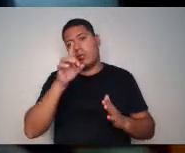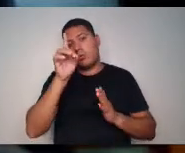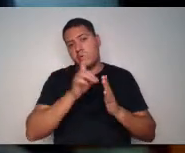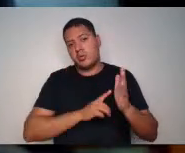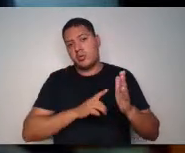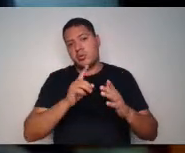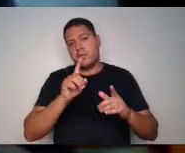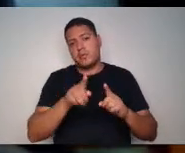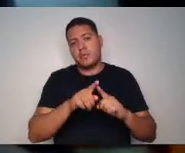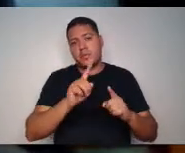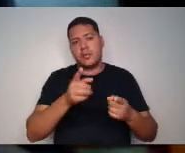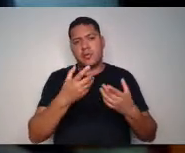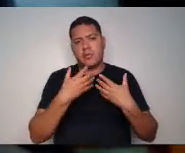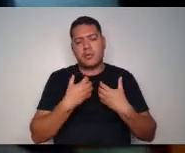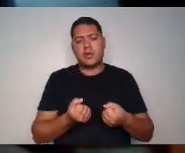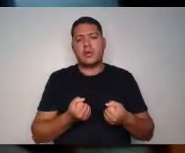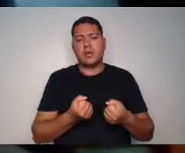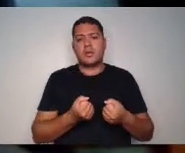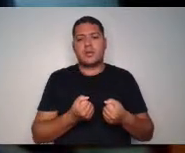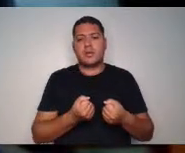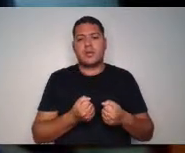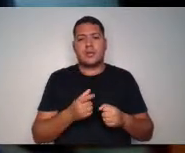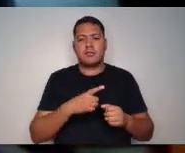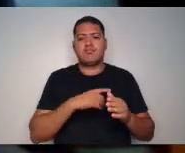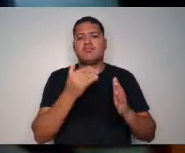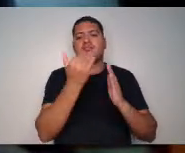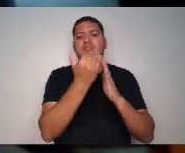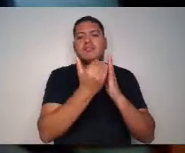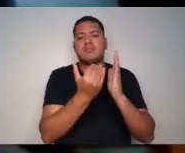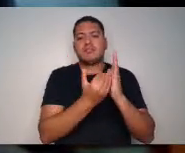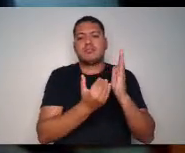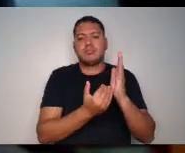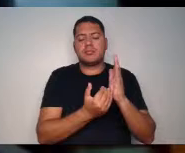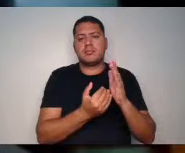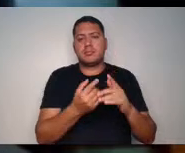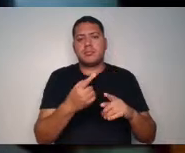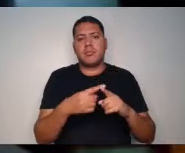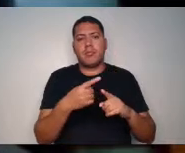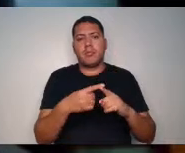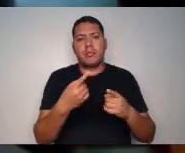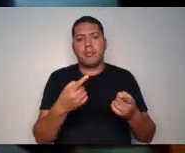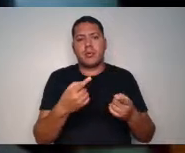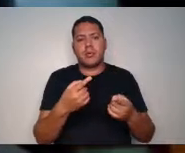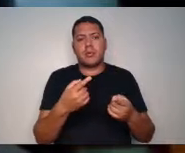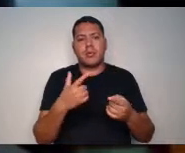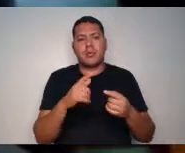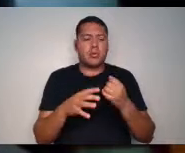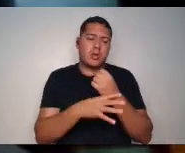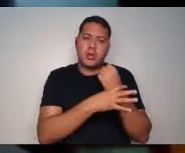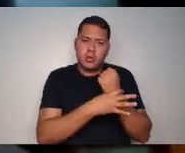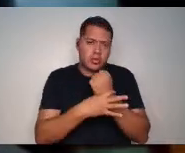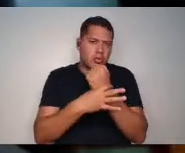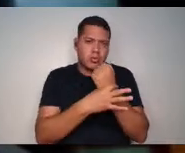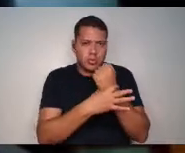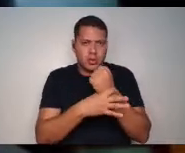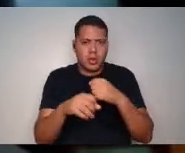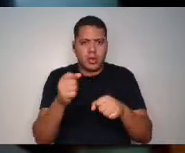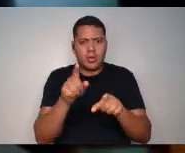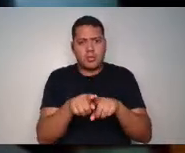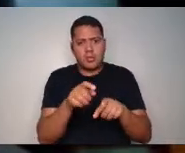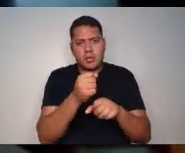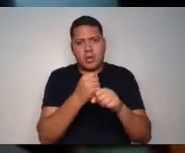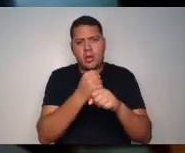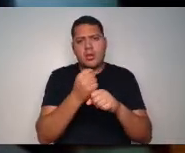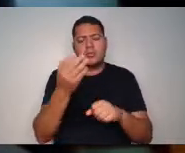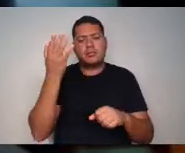exist in our legal framework, and we have to work on this. Because if there is